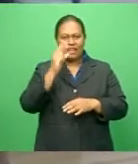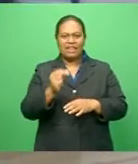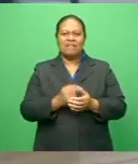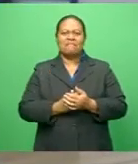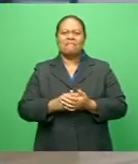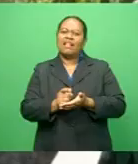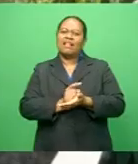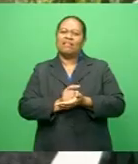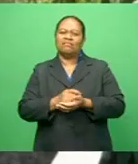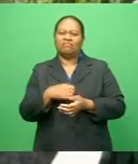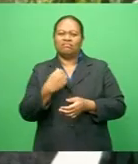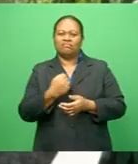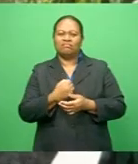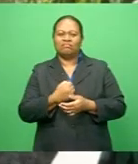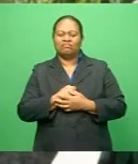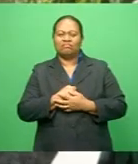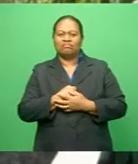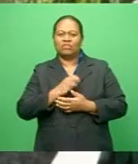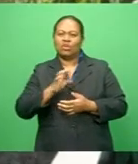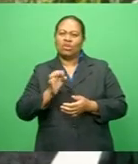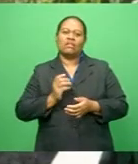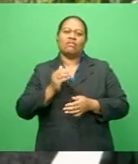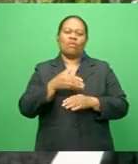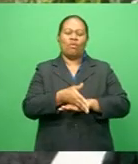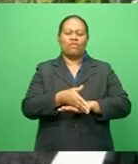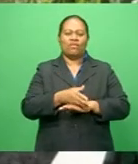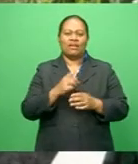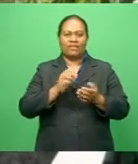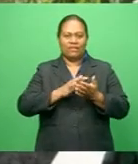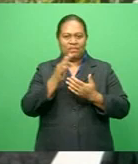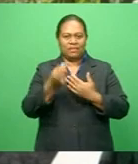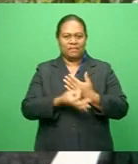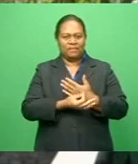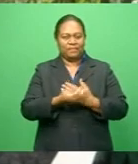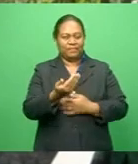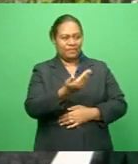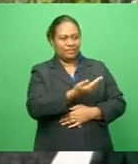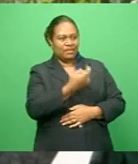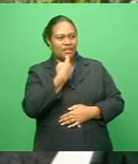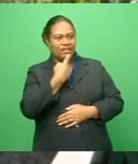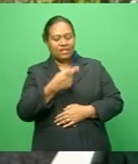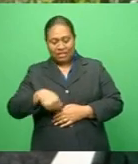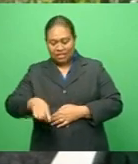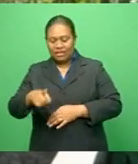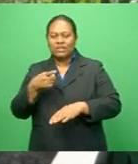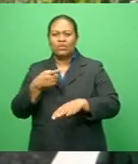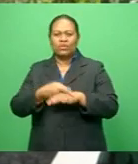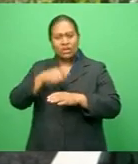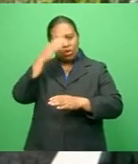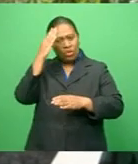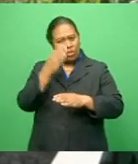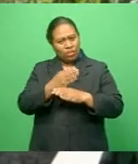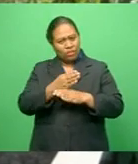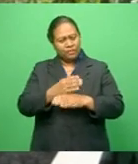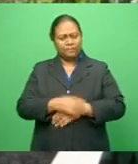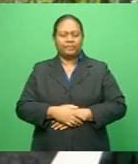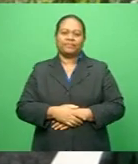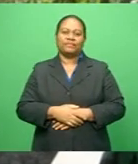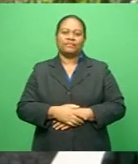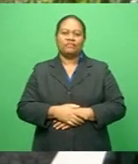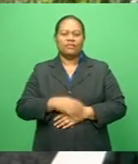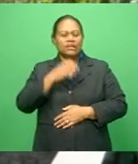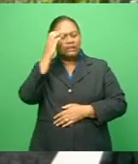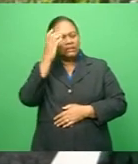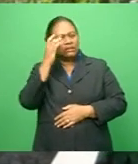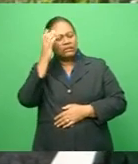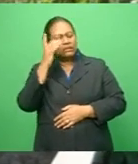February. Currently we are interviewing our national coach this week, so hopefully taking into consideration